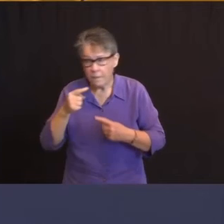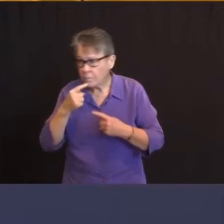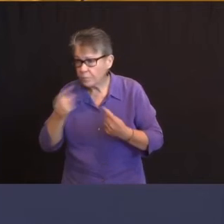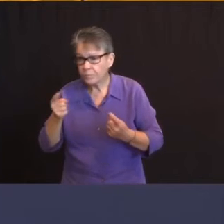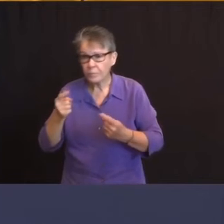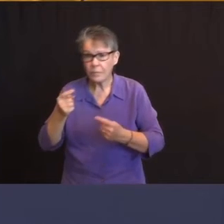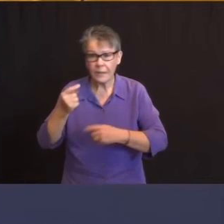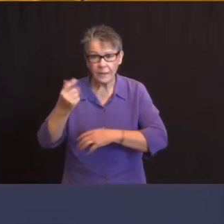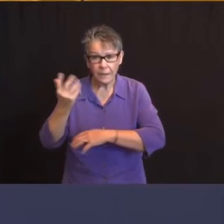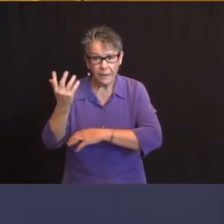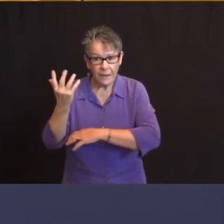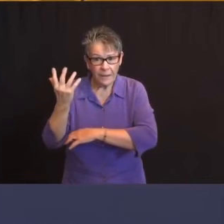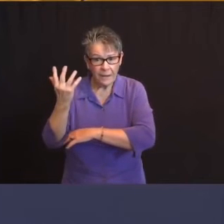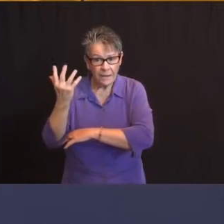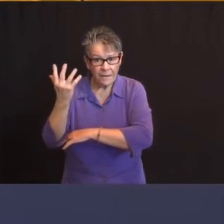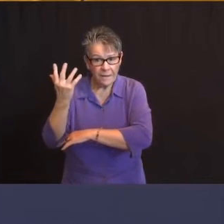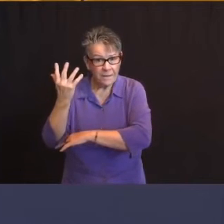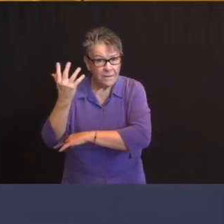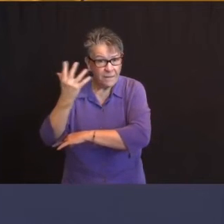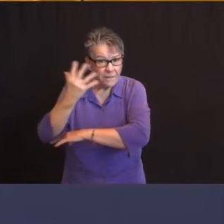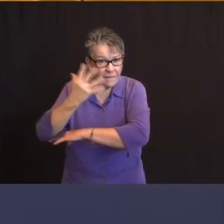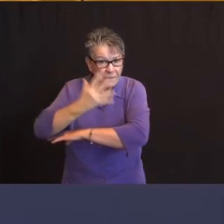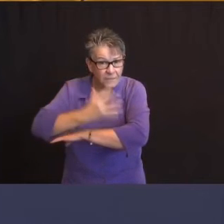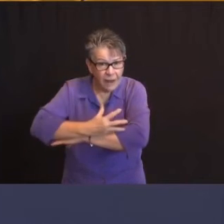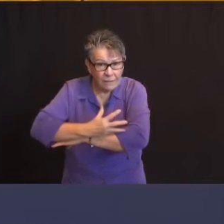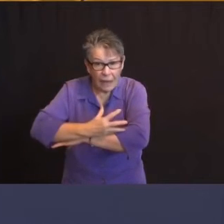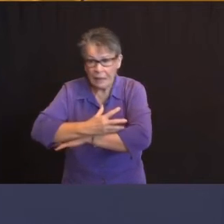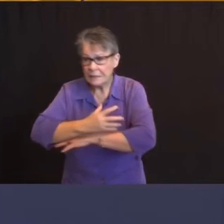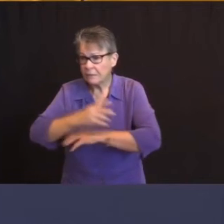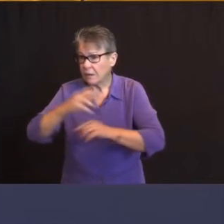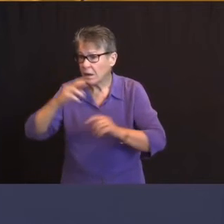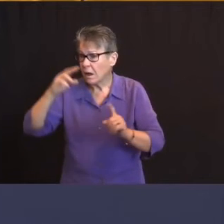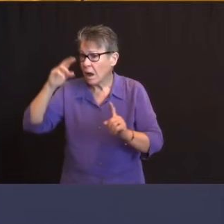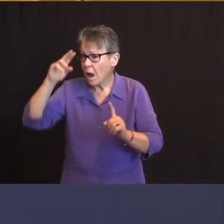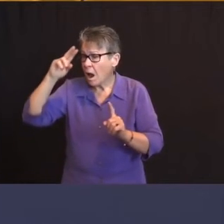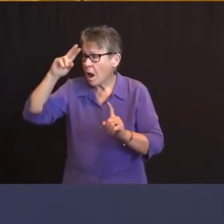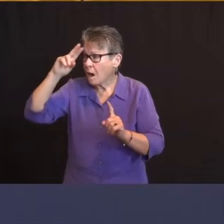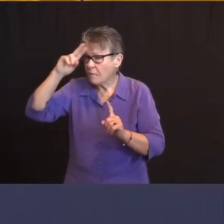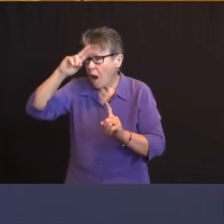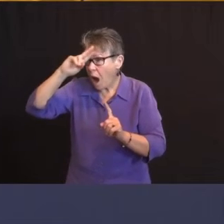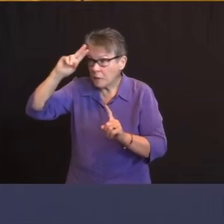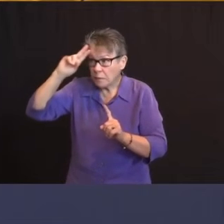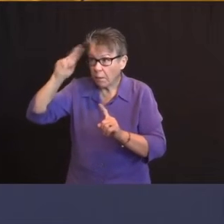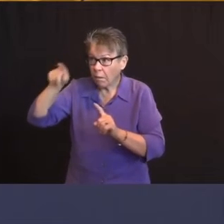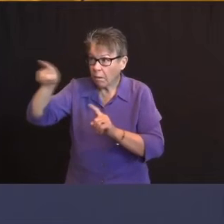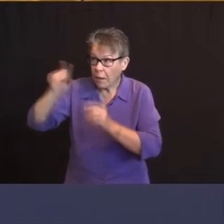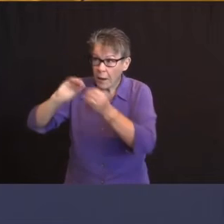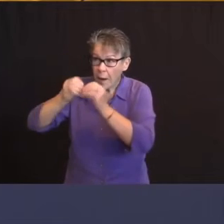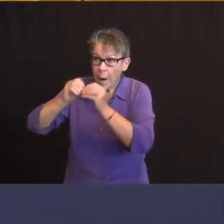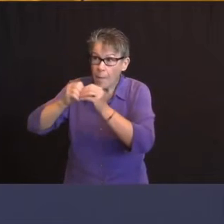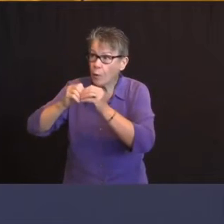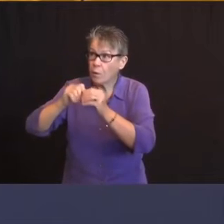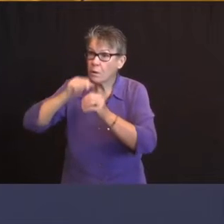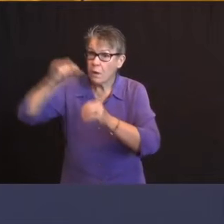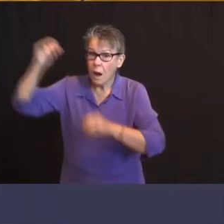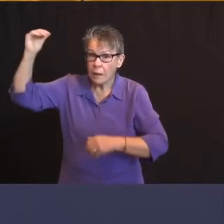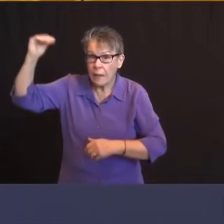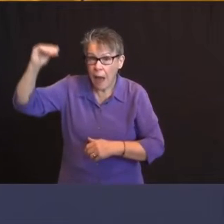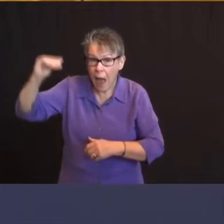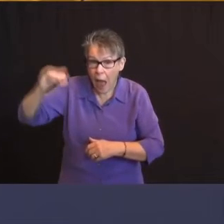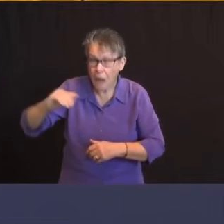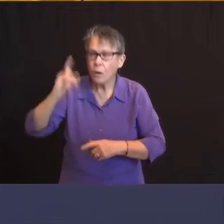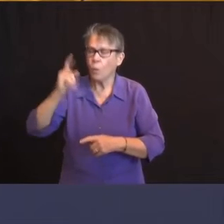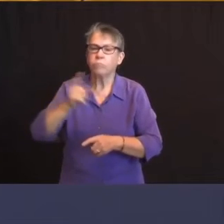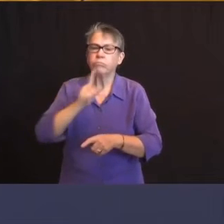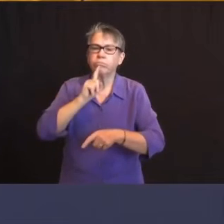completely. Have you been considering such measure here in New Jersey? And if not, what would it take for you to consider this restriction or other